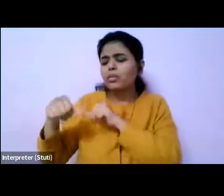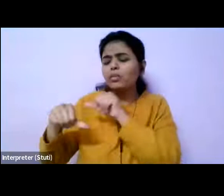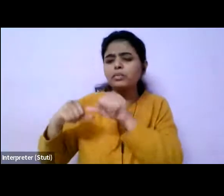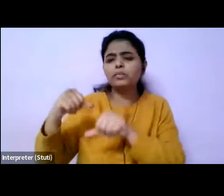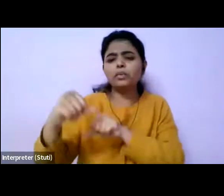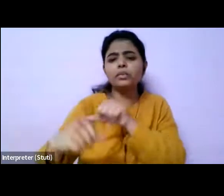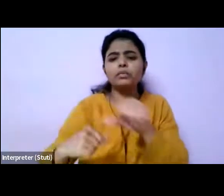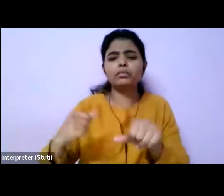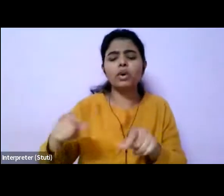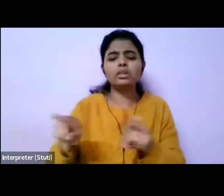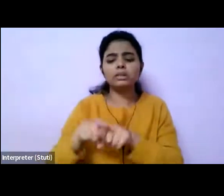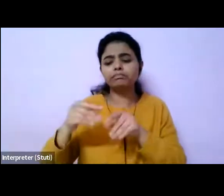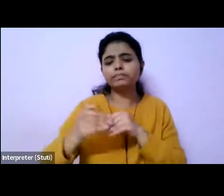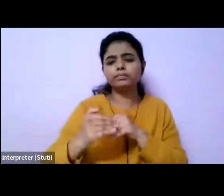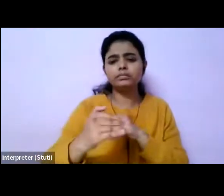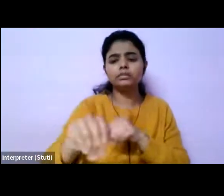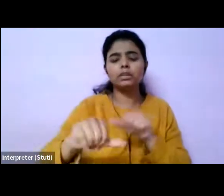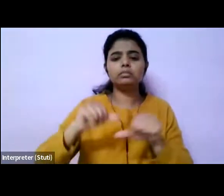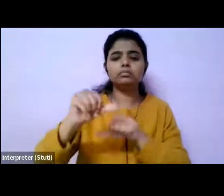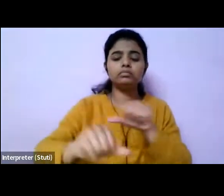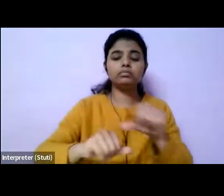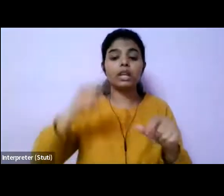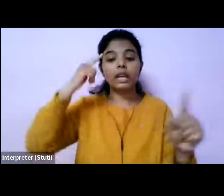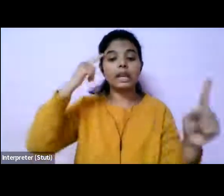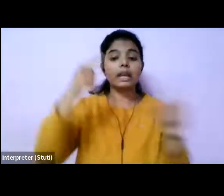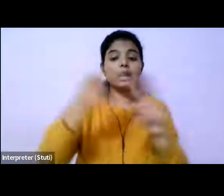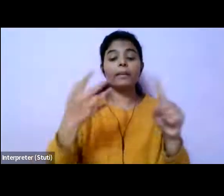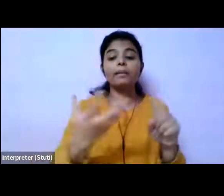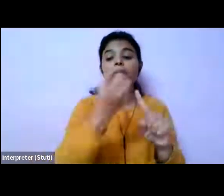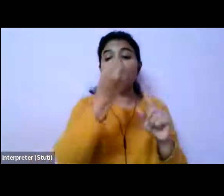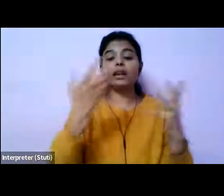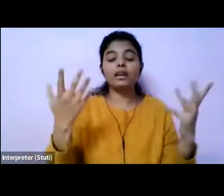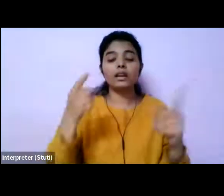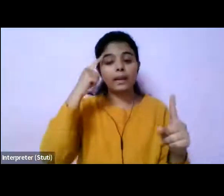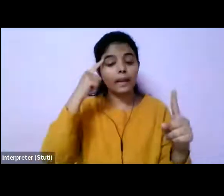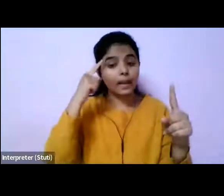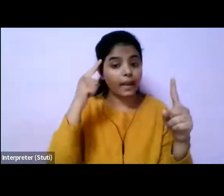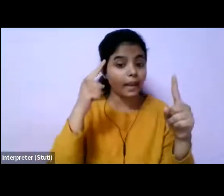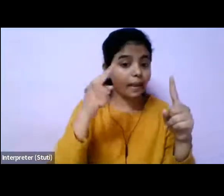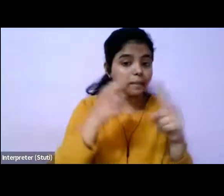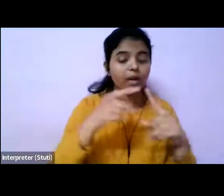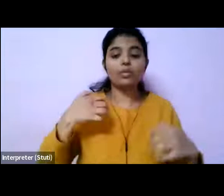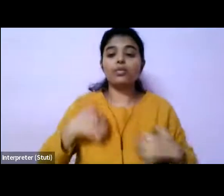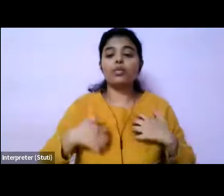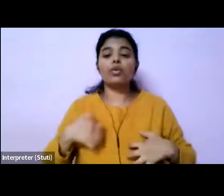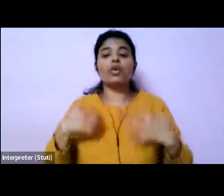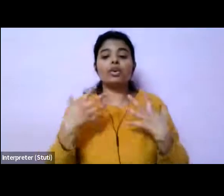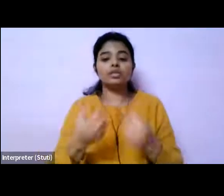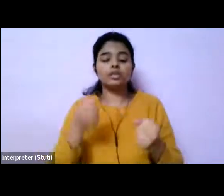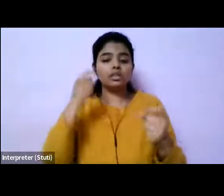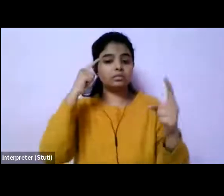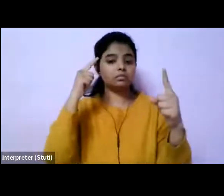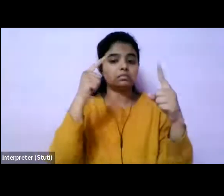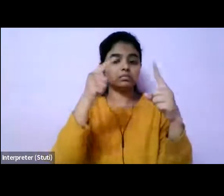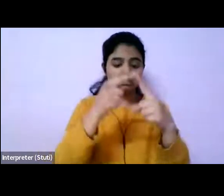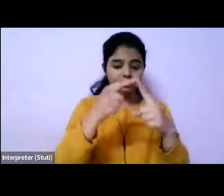the process, the aim towards a probable or at least a desired end. And